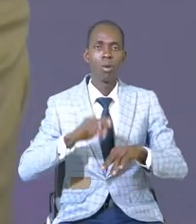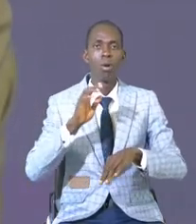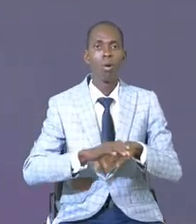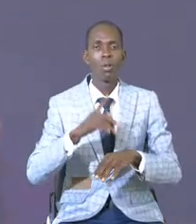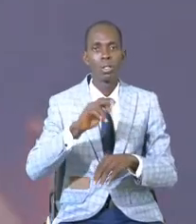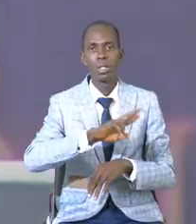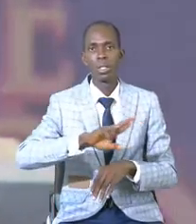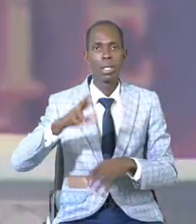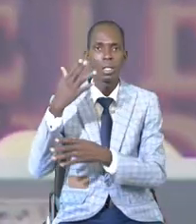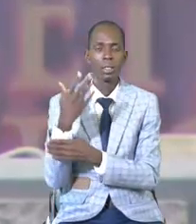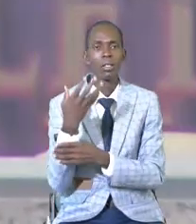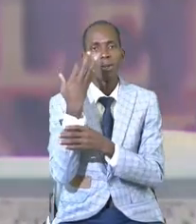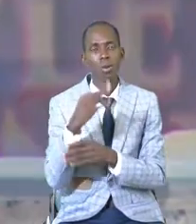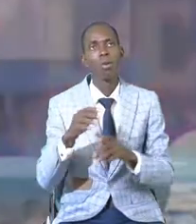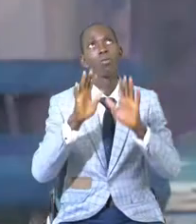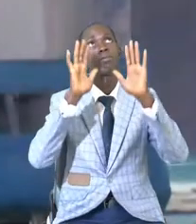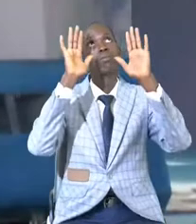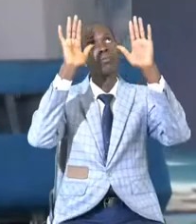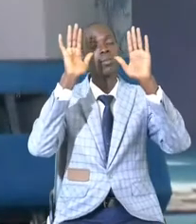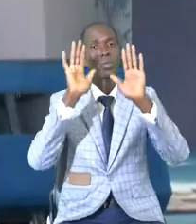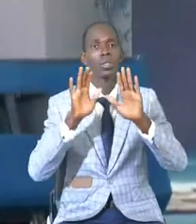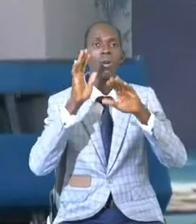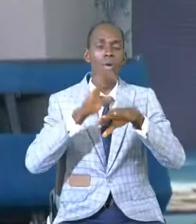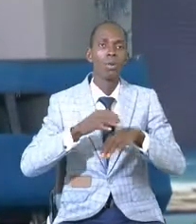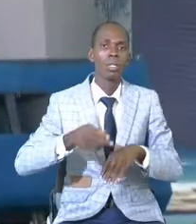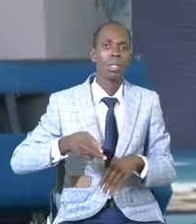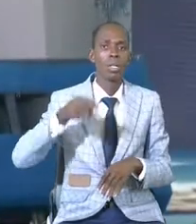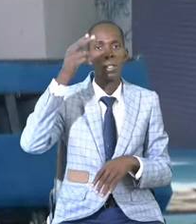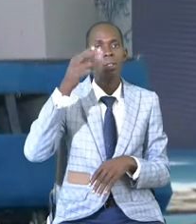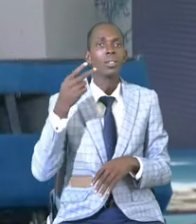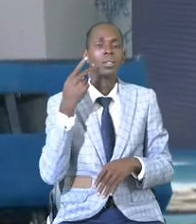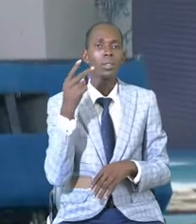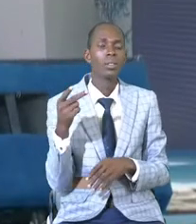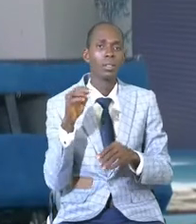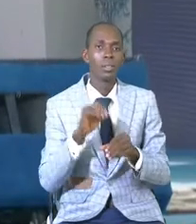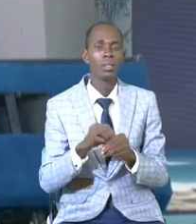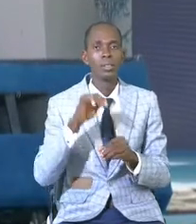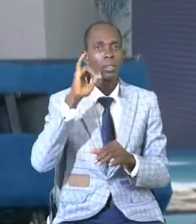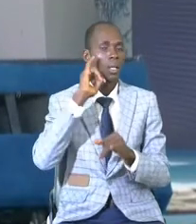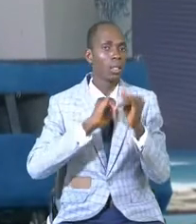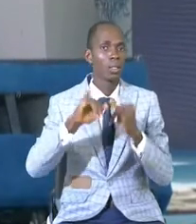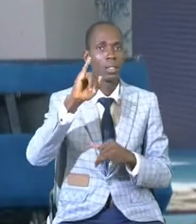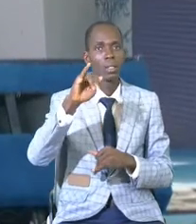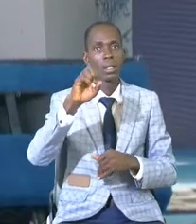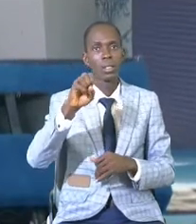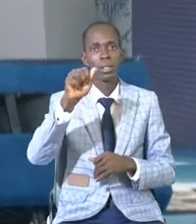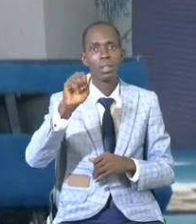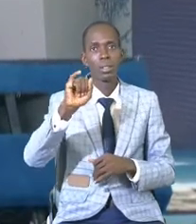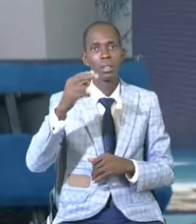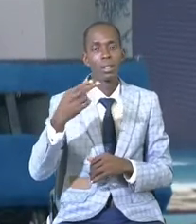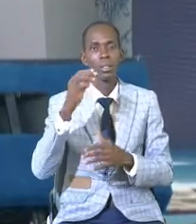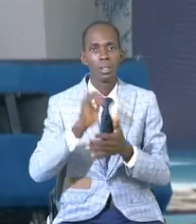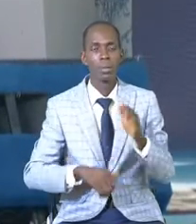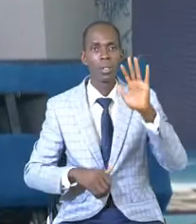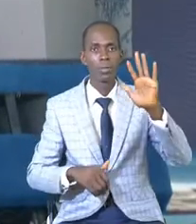hand of majesty on high. Look at Isaiah chapter 53. I'm reading from verse 6 there. Isaiah chapter 53